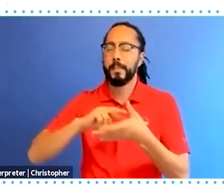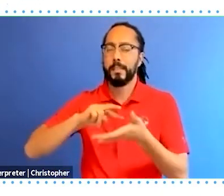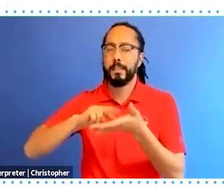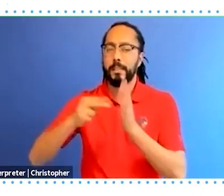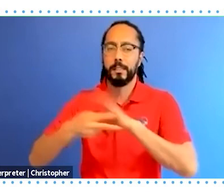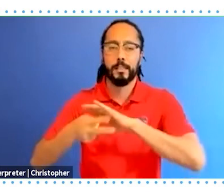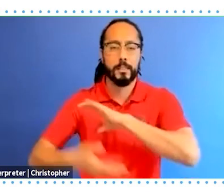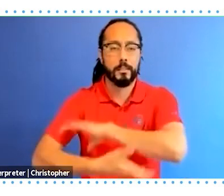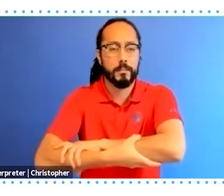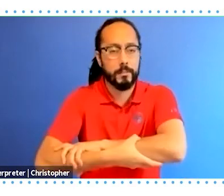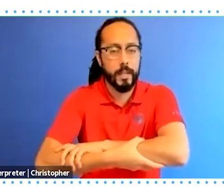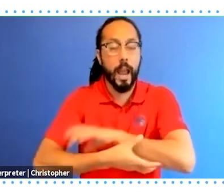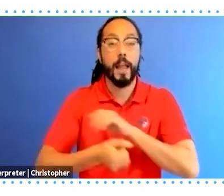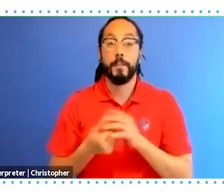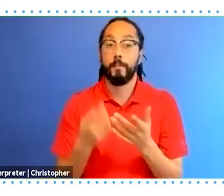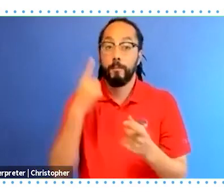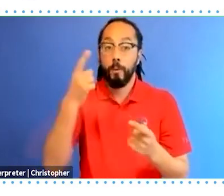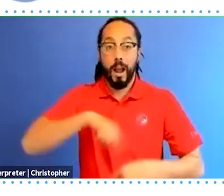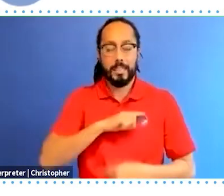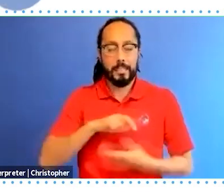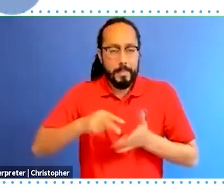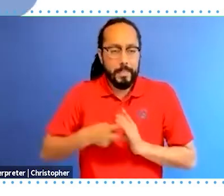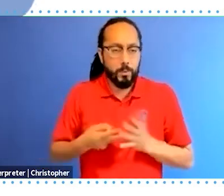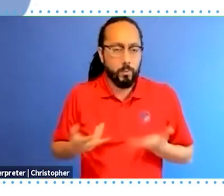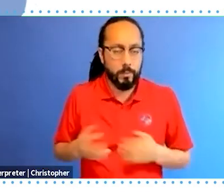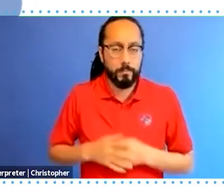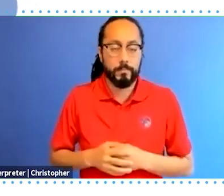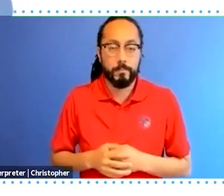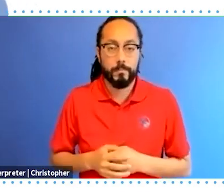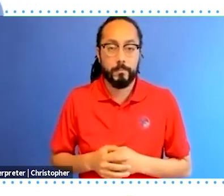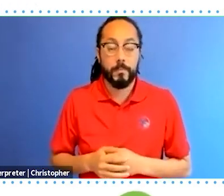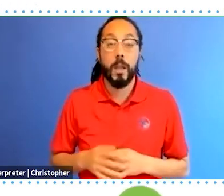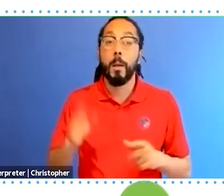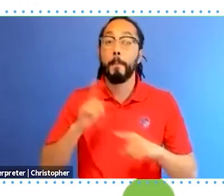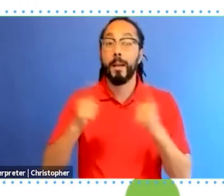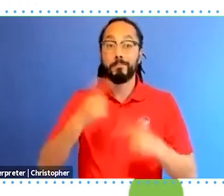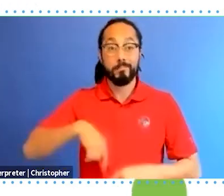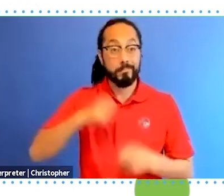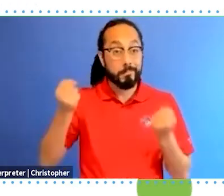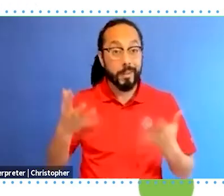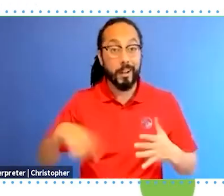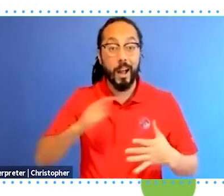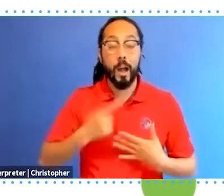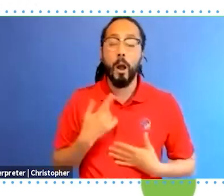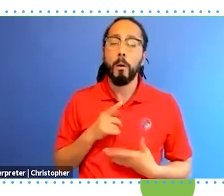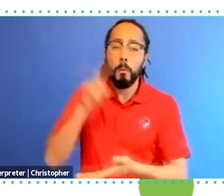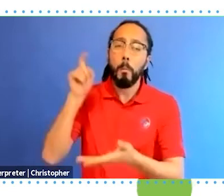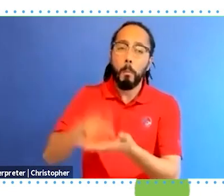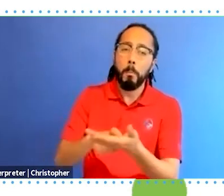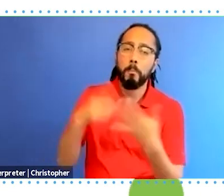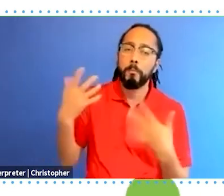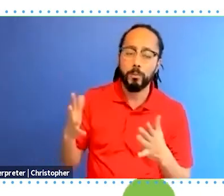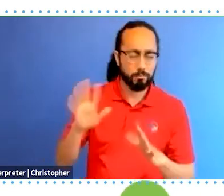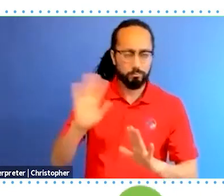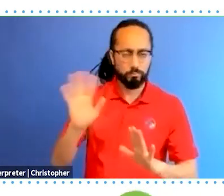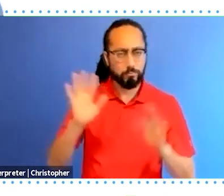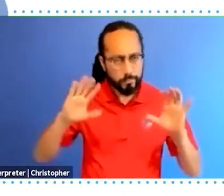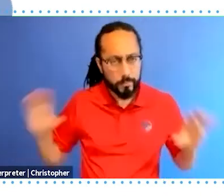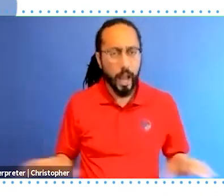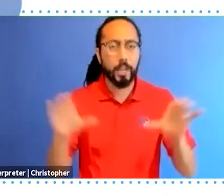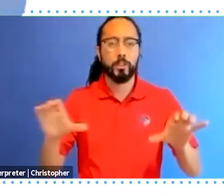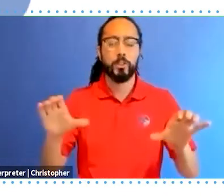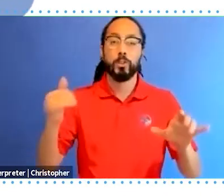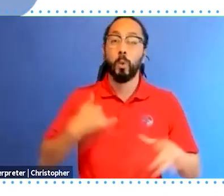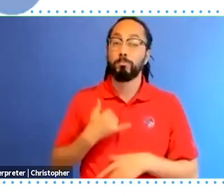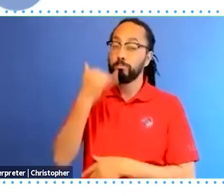us. Let it compel all of us to move beyond words of acknowledgement and into actions that will right wrongs, to commit to learning the history